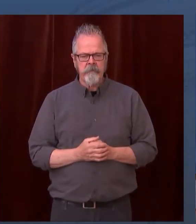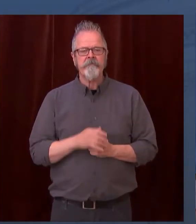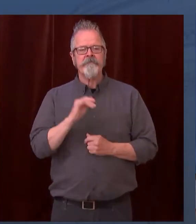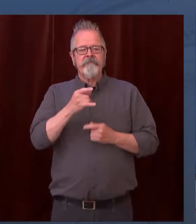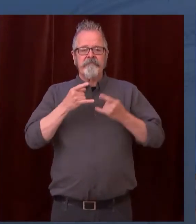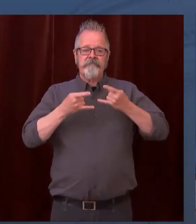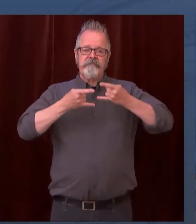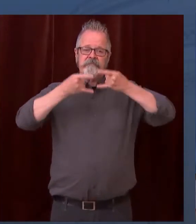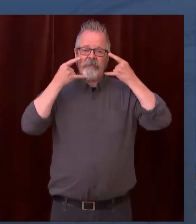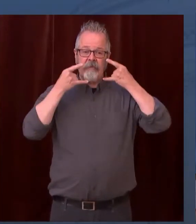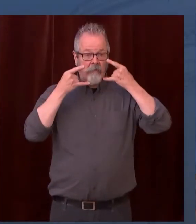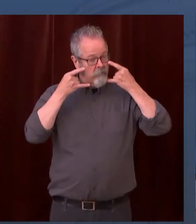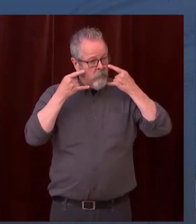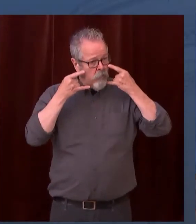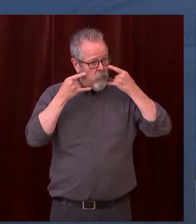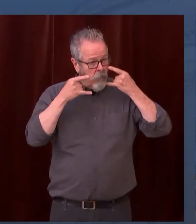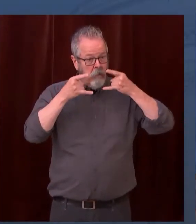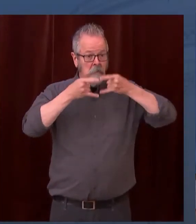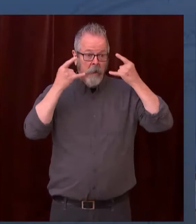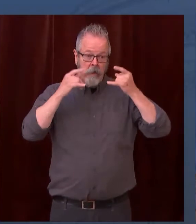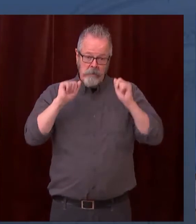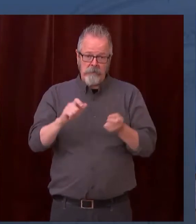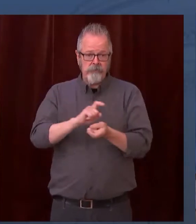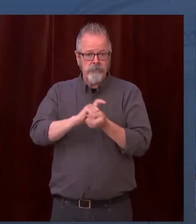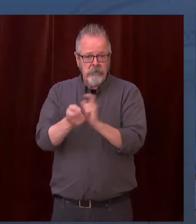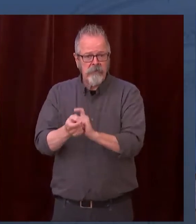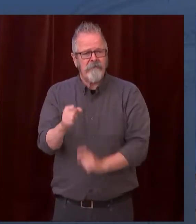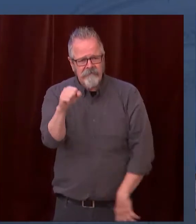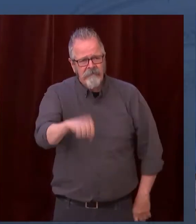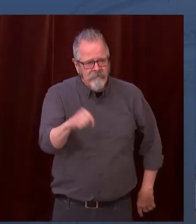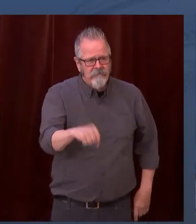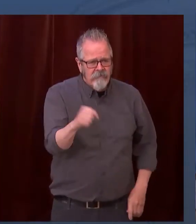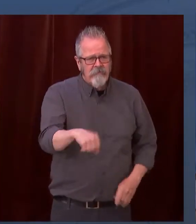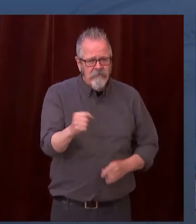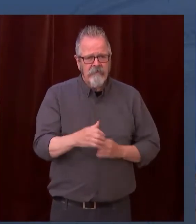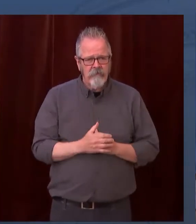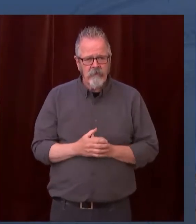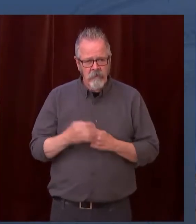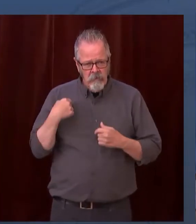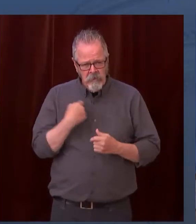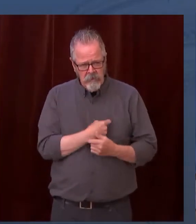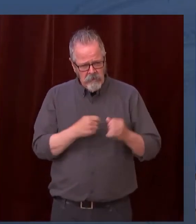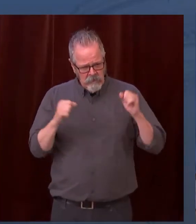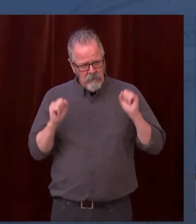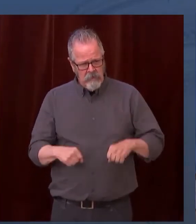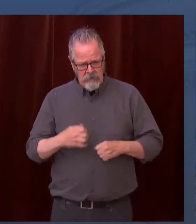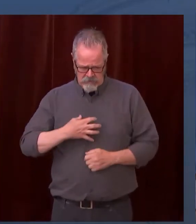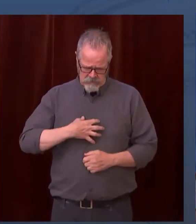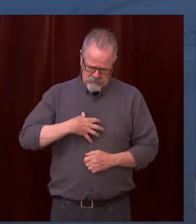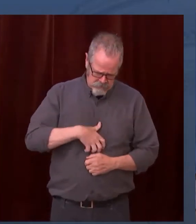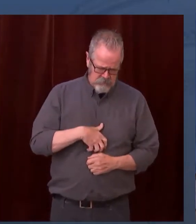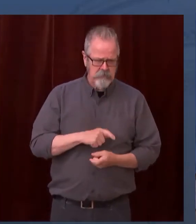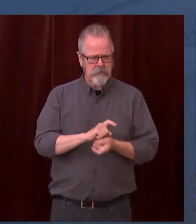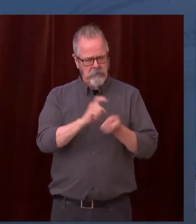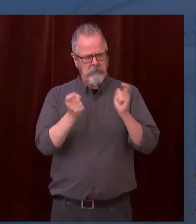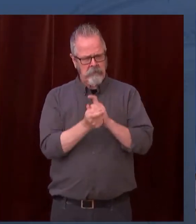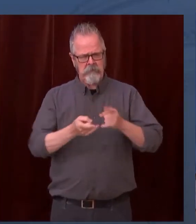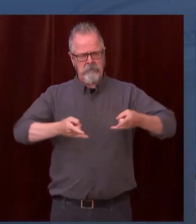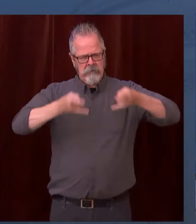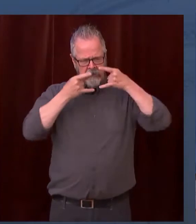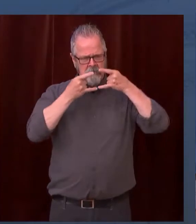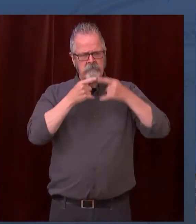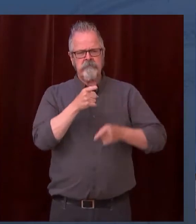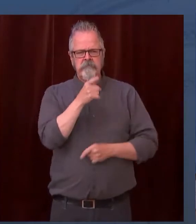masks. But as more countries advance in phases, I've heard from local officials of these 3 counties that